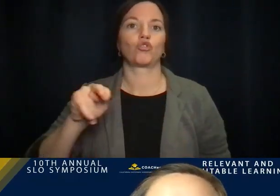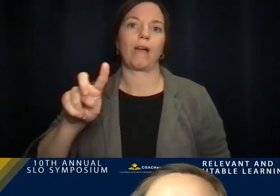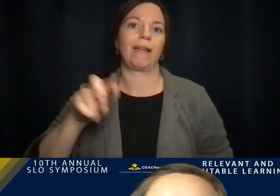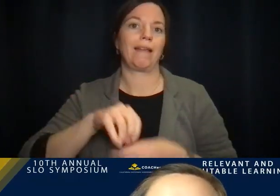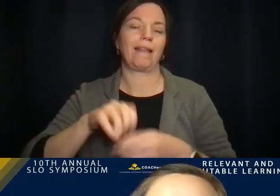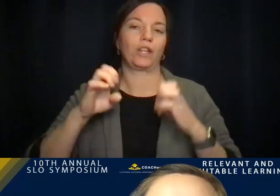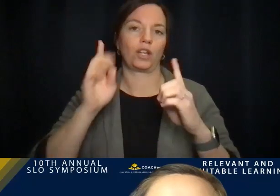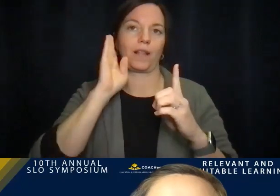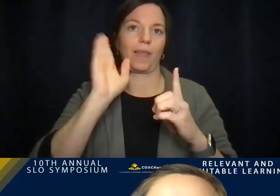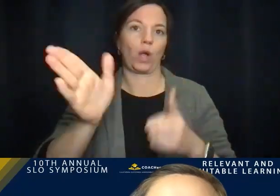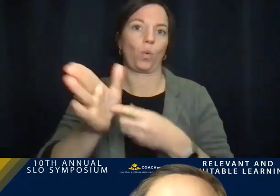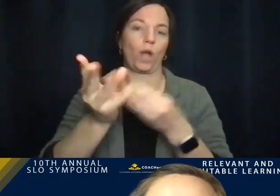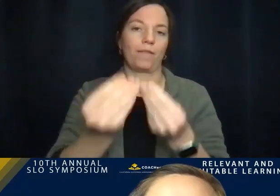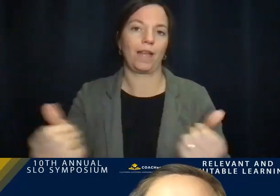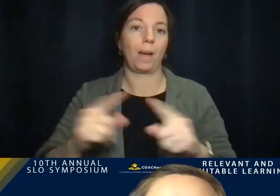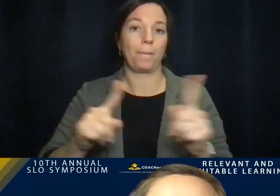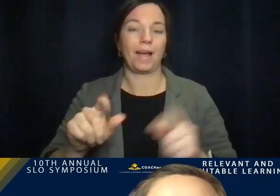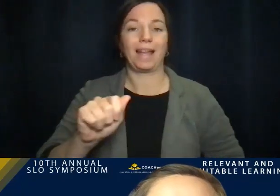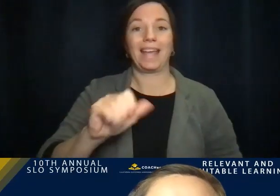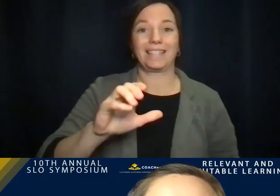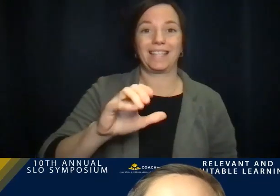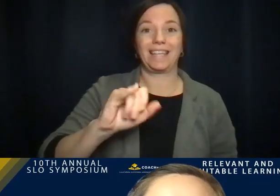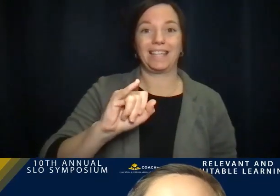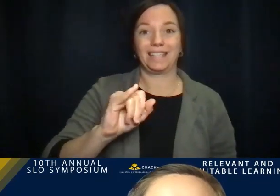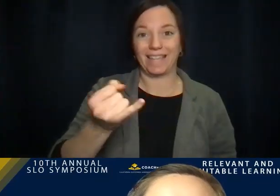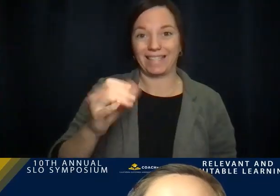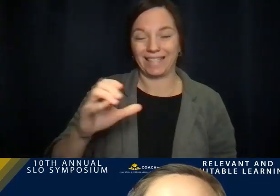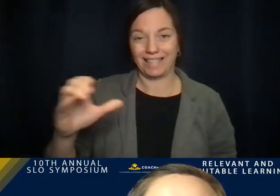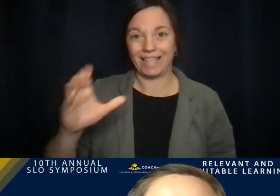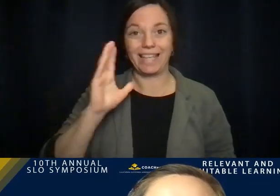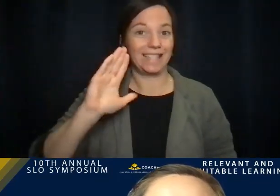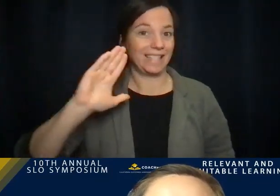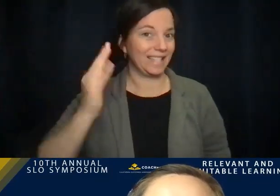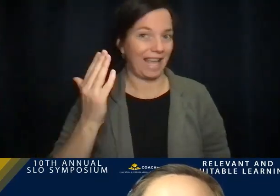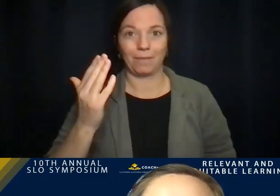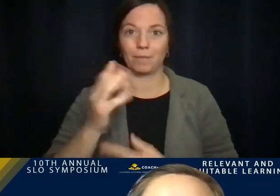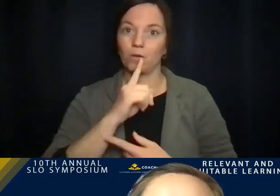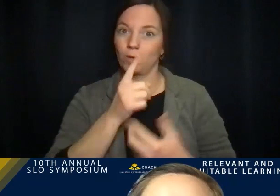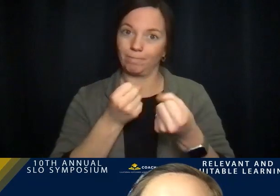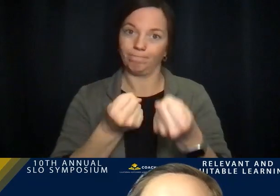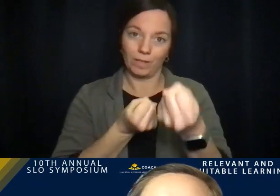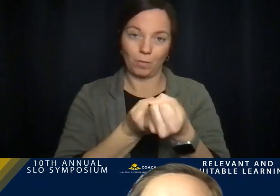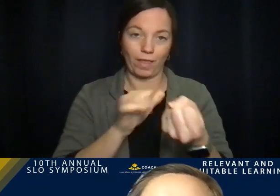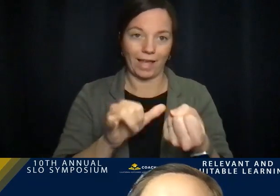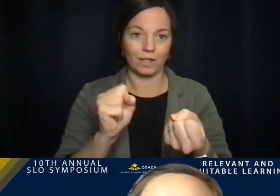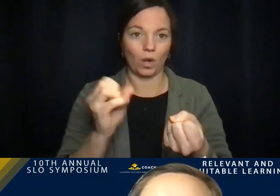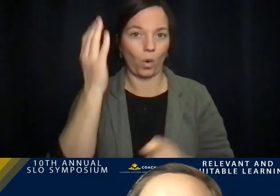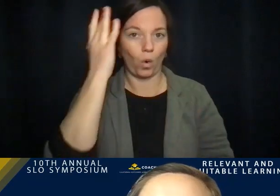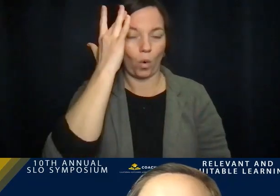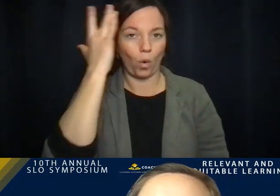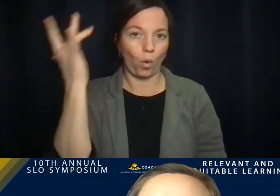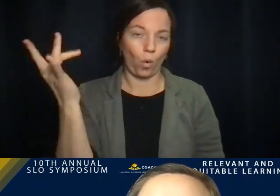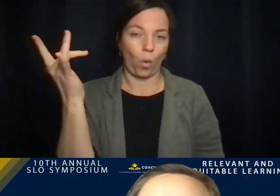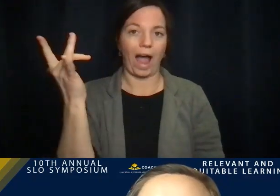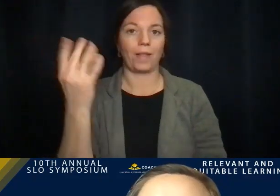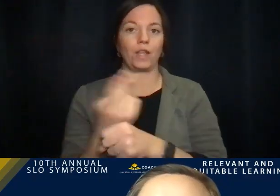the ACCJC seems to be doubling down on that. So why is ACCJC focusing so many standards on this one tool,